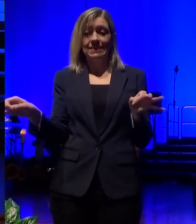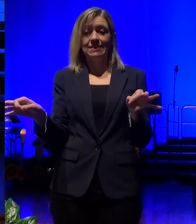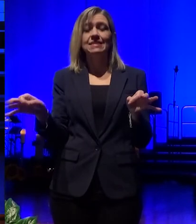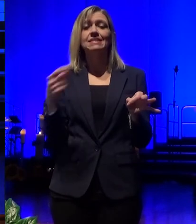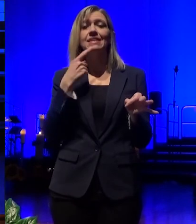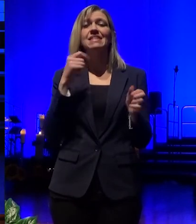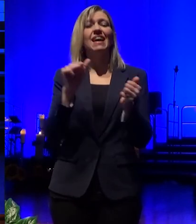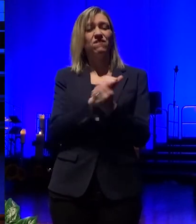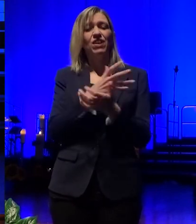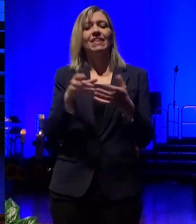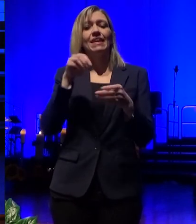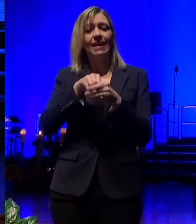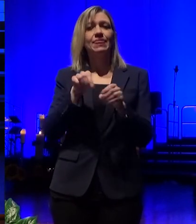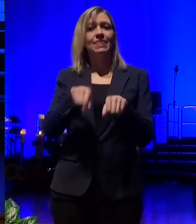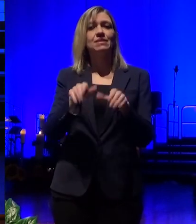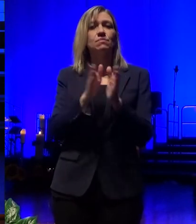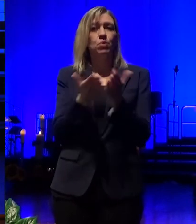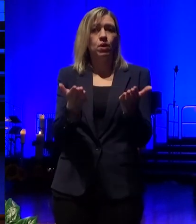wrong.